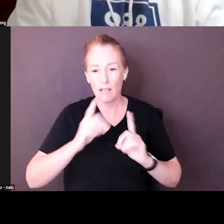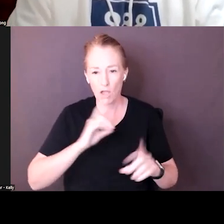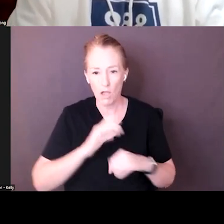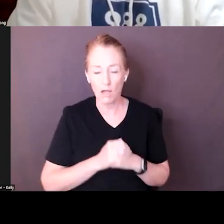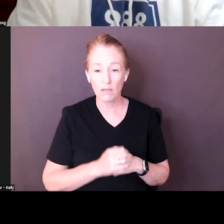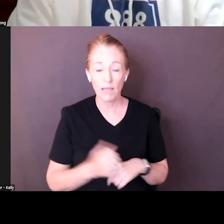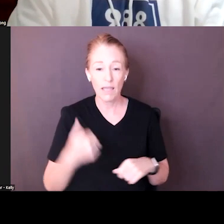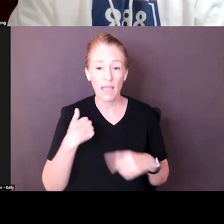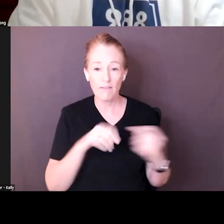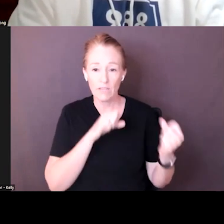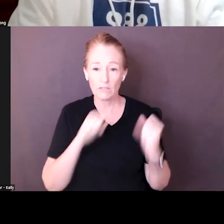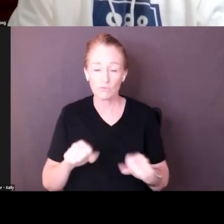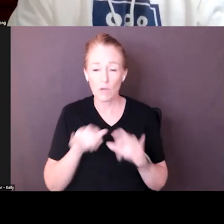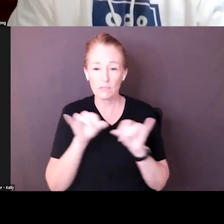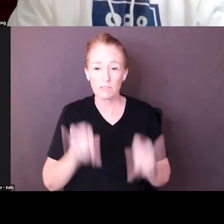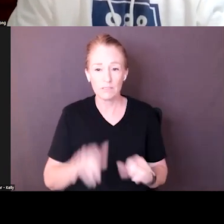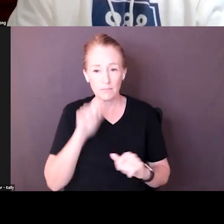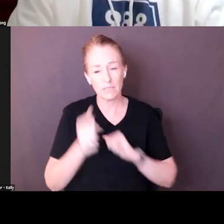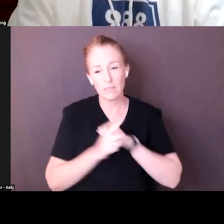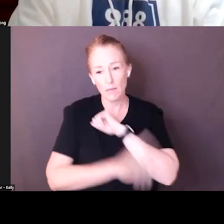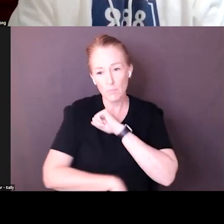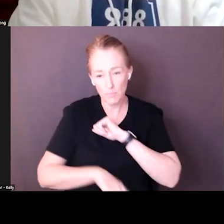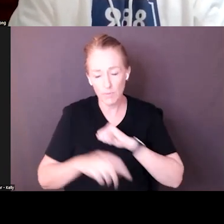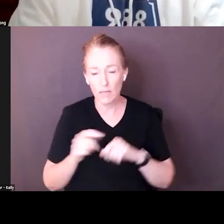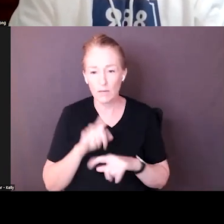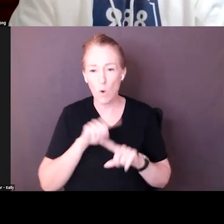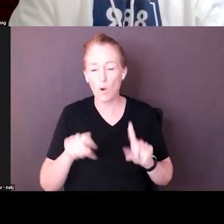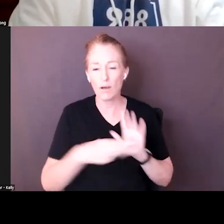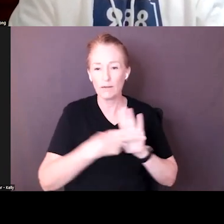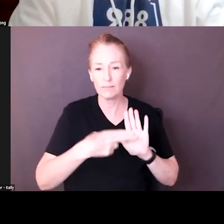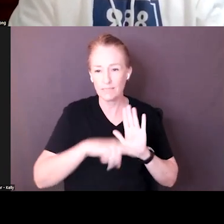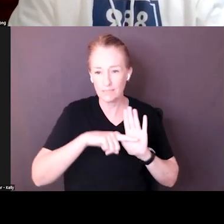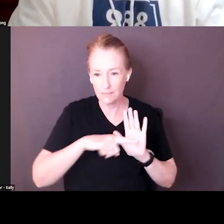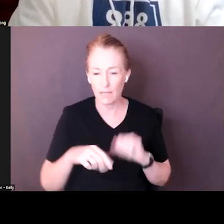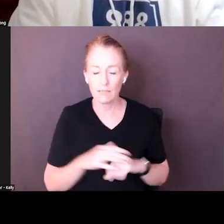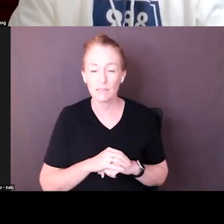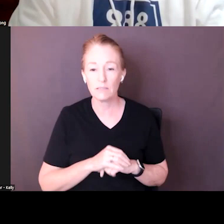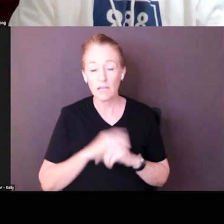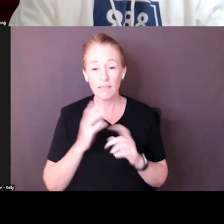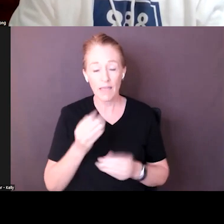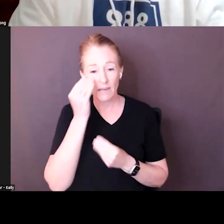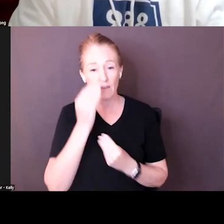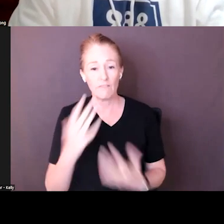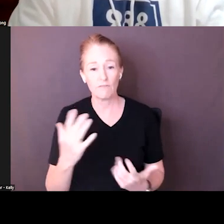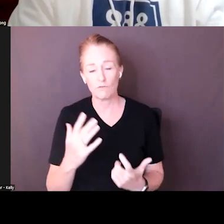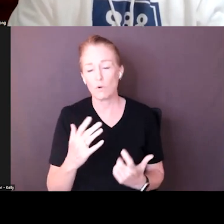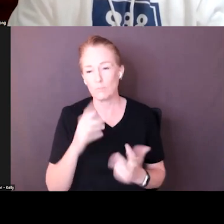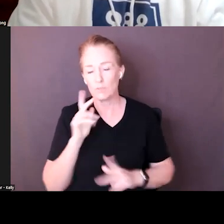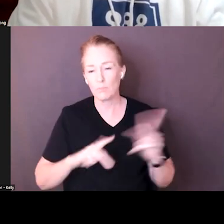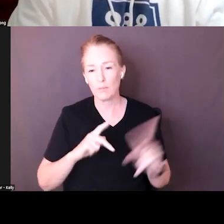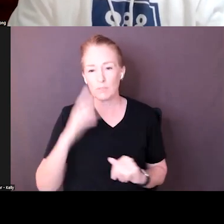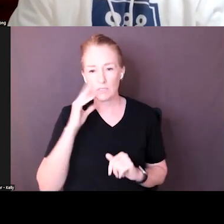not punitive or stigmatizing, that is informed by individuals with lived experience, including historically marginalized communities,